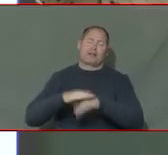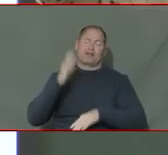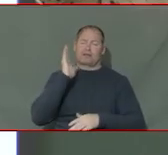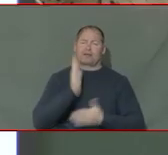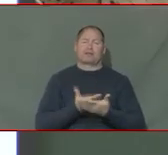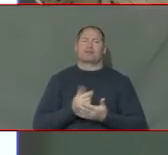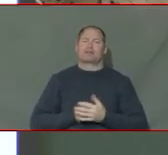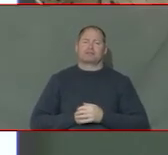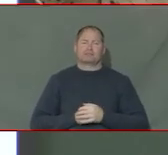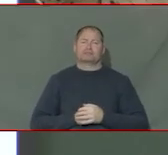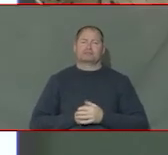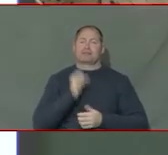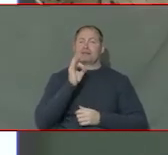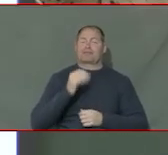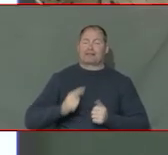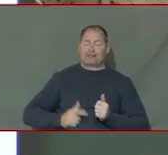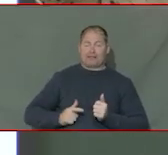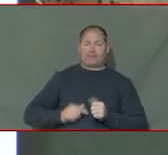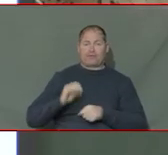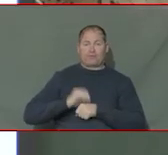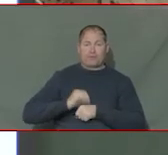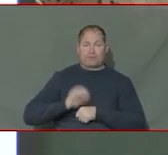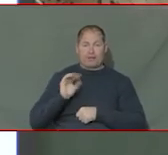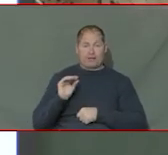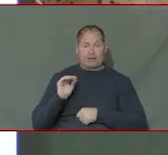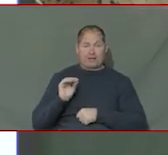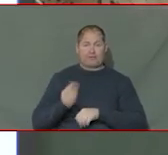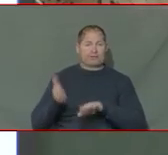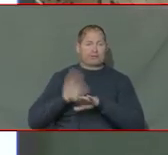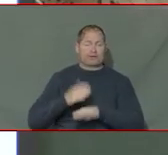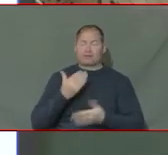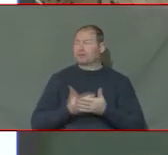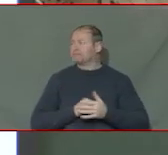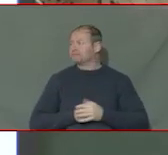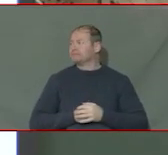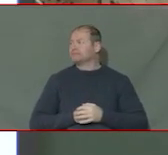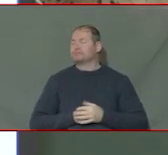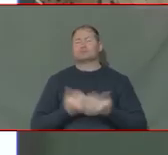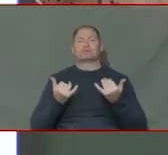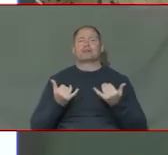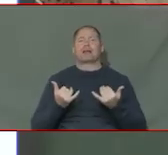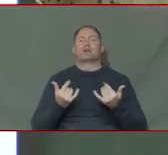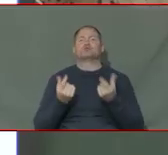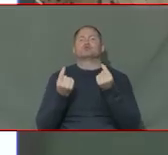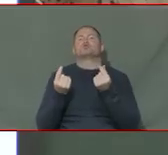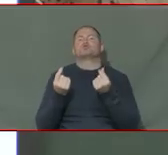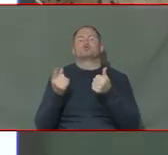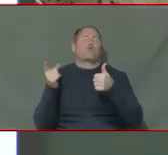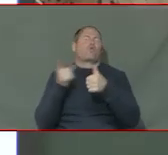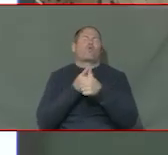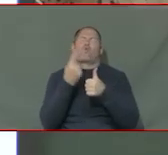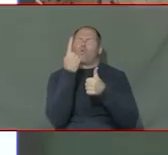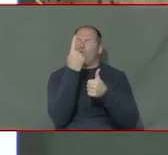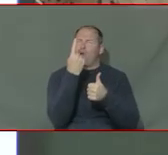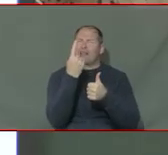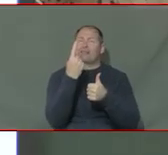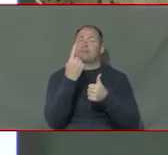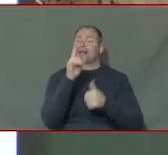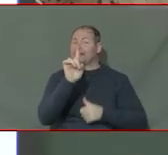you have a problem with your liver. It's got 1,000 functions. But one of the functions, I just want to focus on one function of the